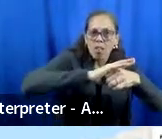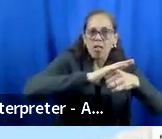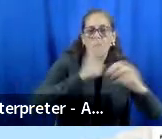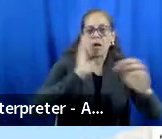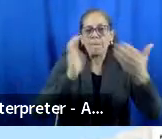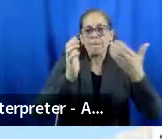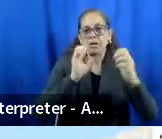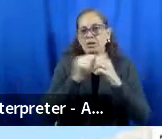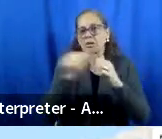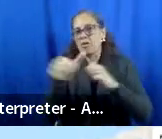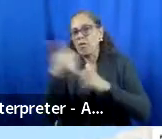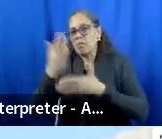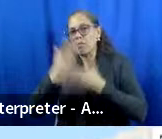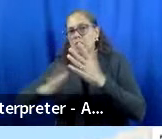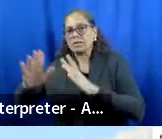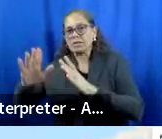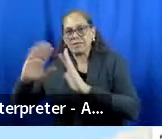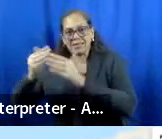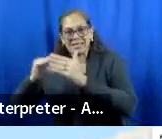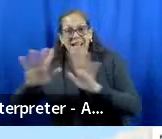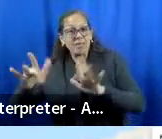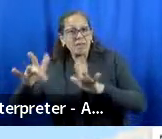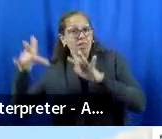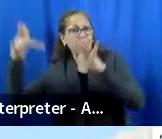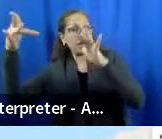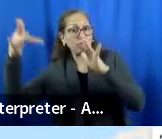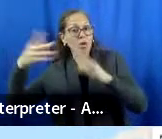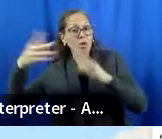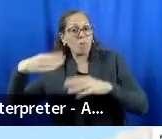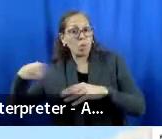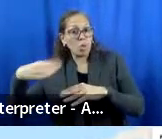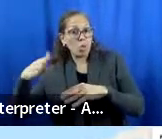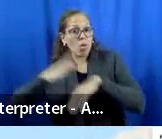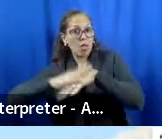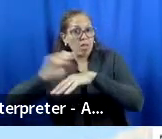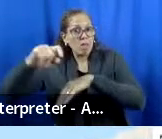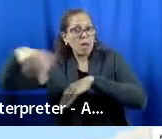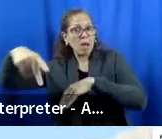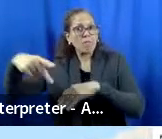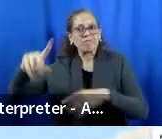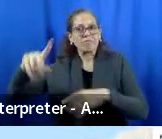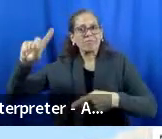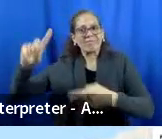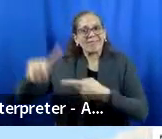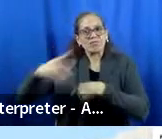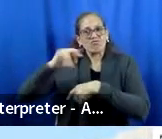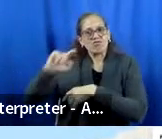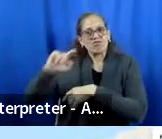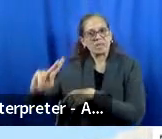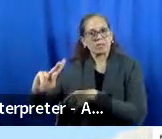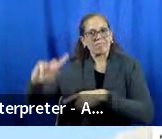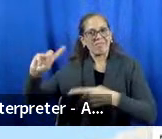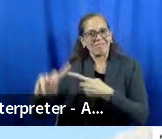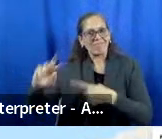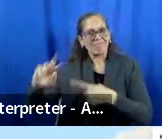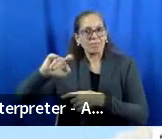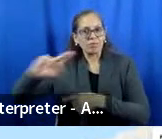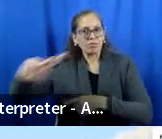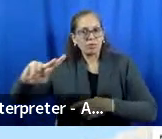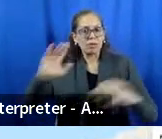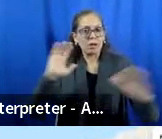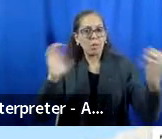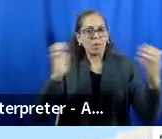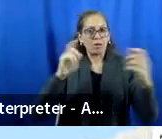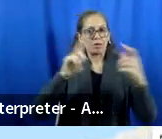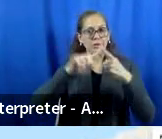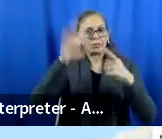of the city. And lighter places shown on the map show less intense risk factors relative to the rest